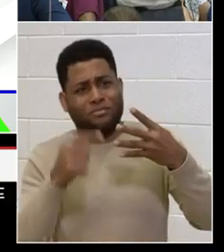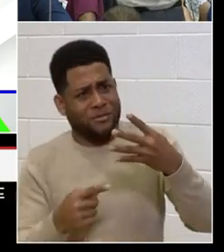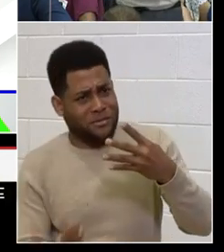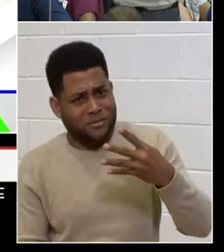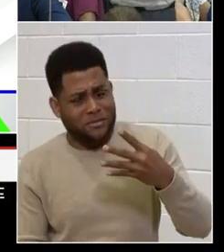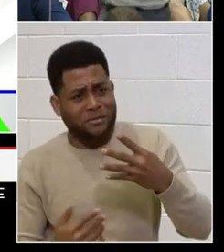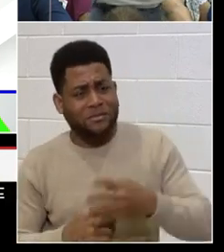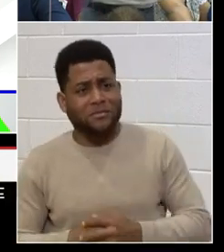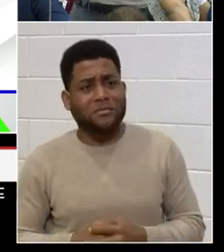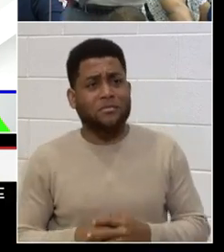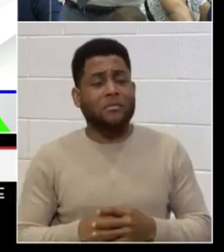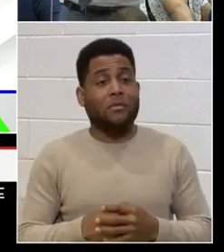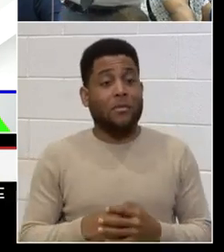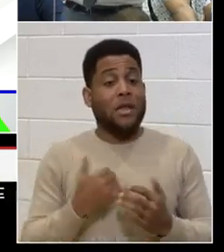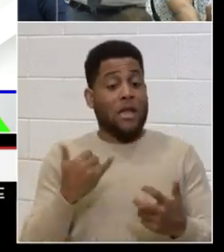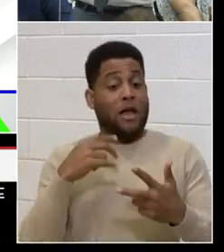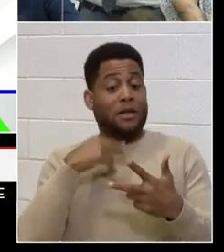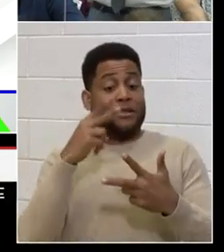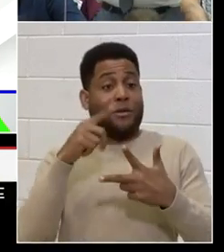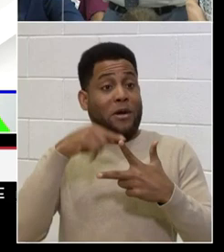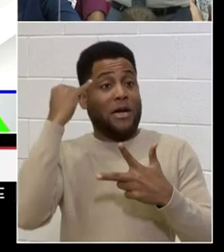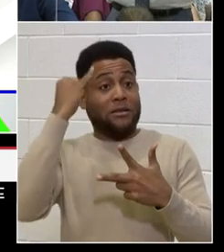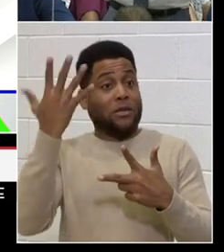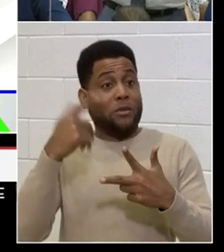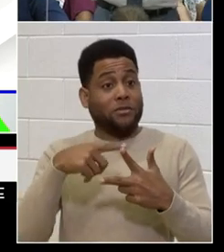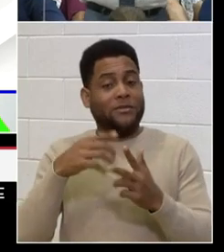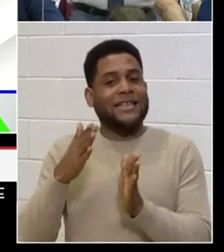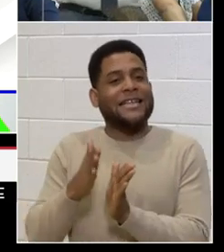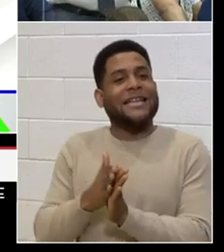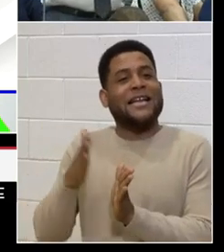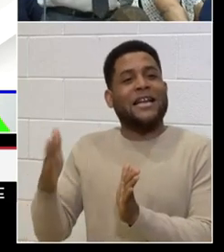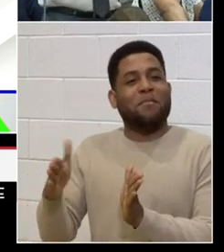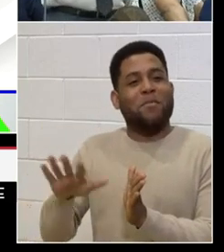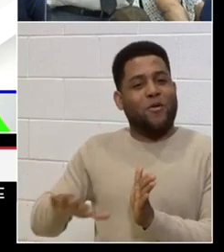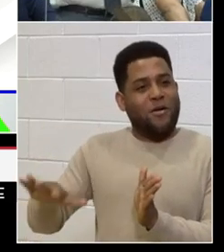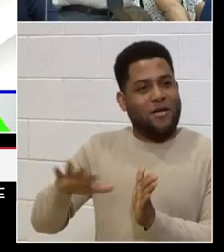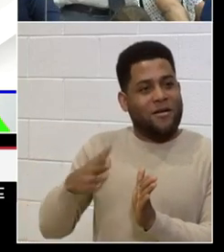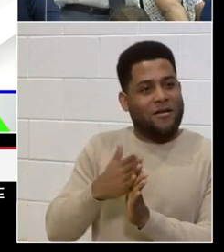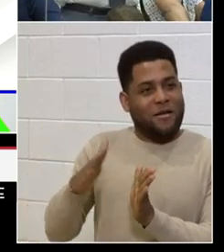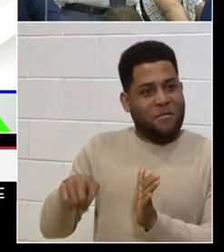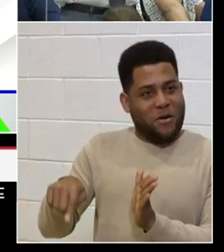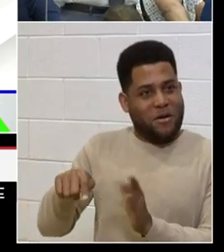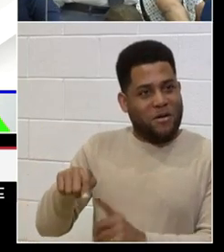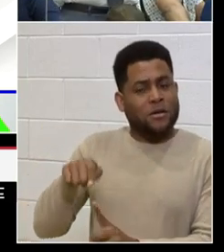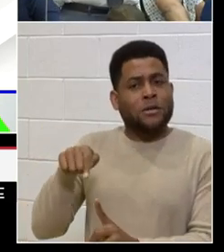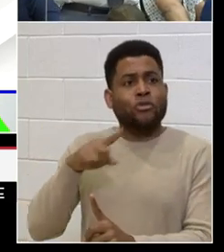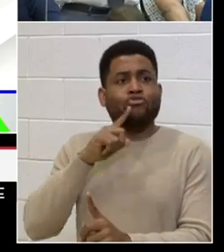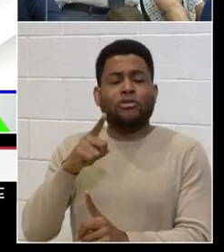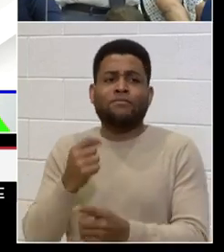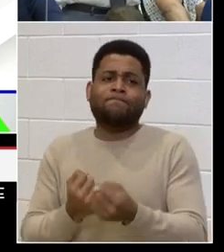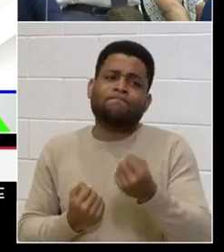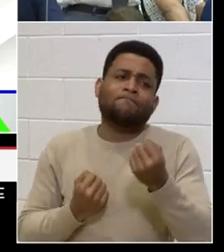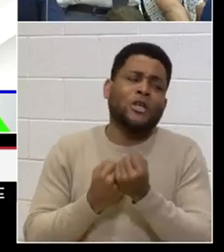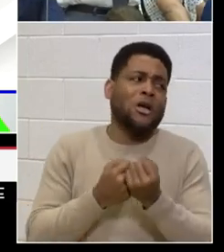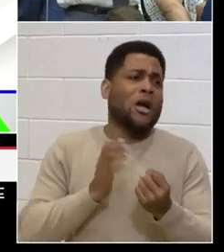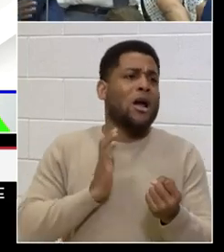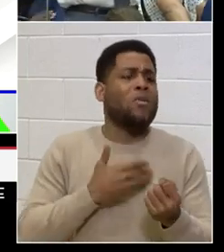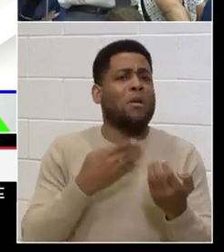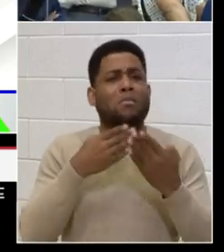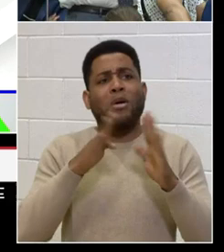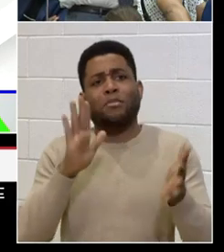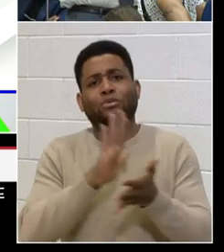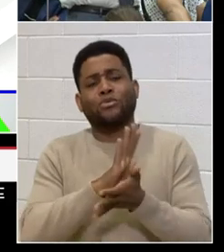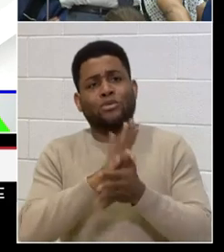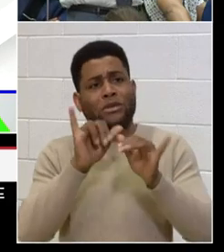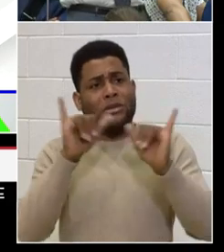is neighborhoods. The backbone of our public school system is our neighborhood